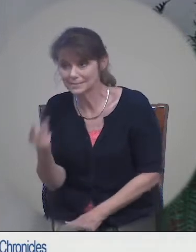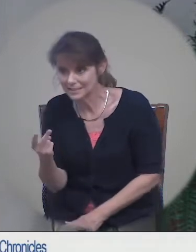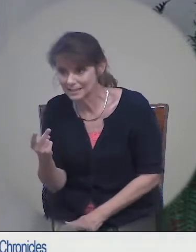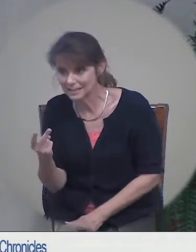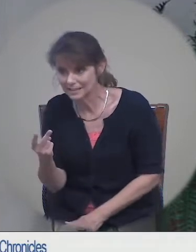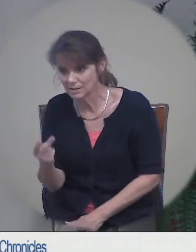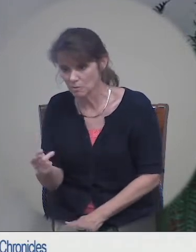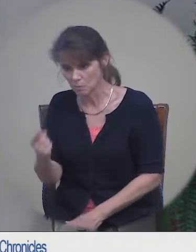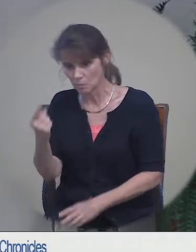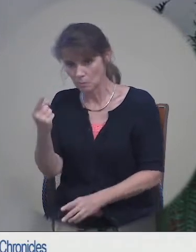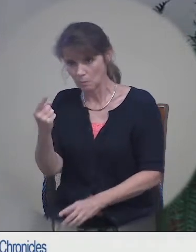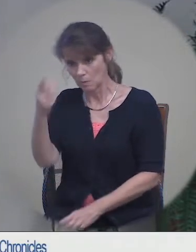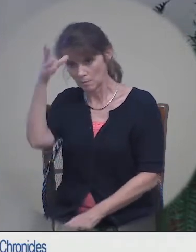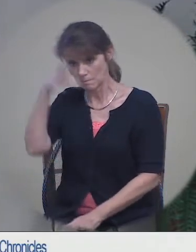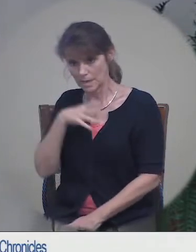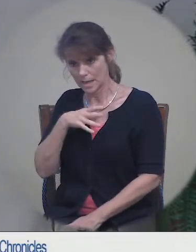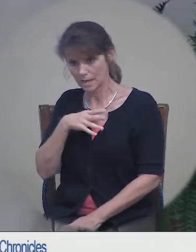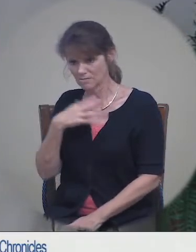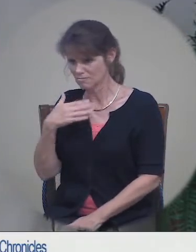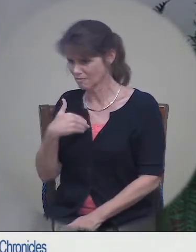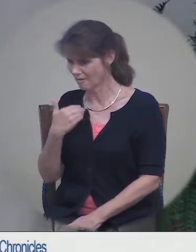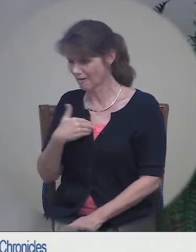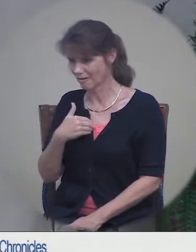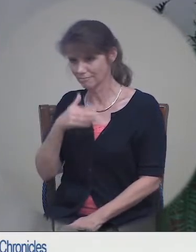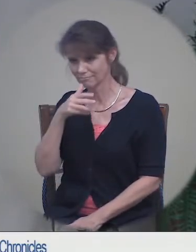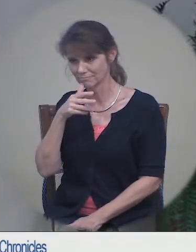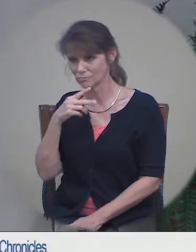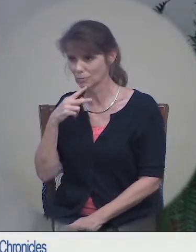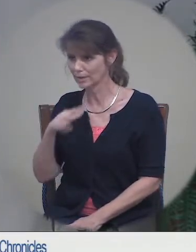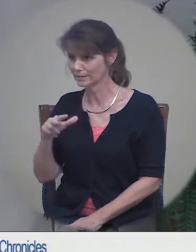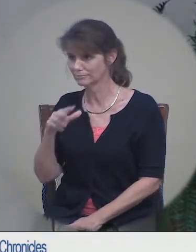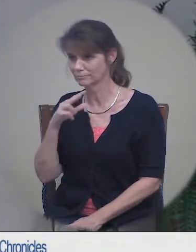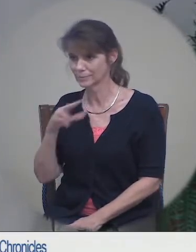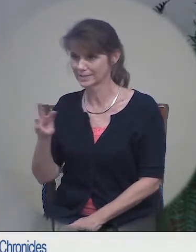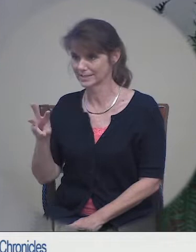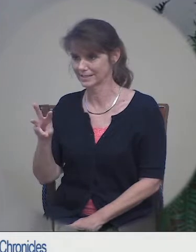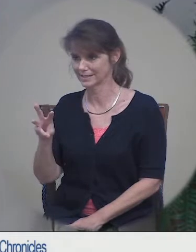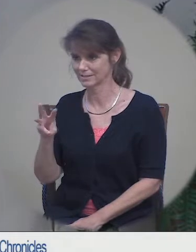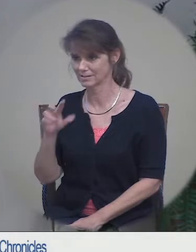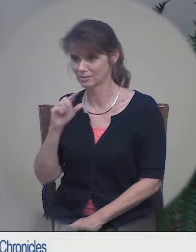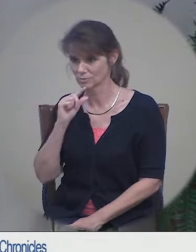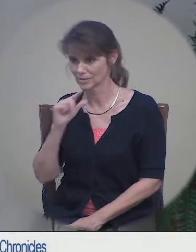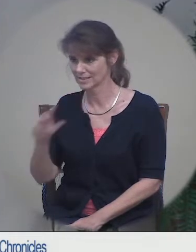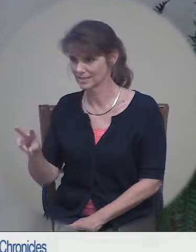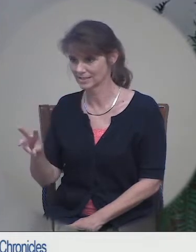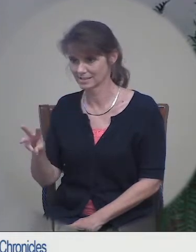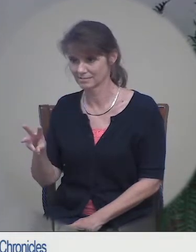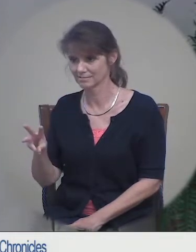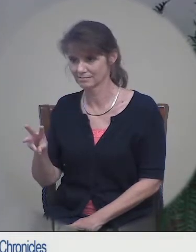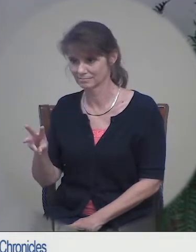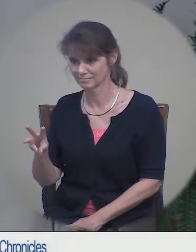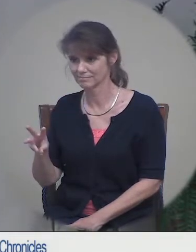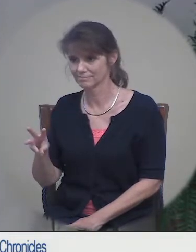this man at the age of 26, contrary to all he knew in his father's household. Maybe his mother was godly, I don't